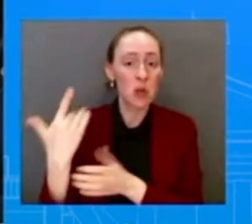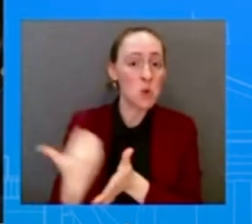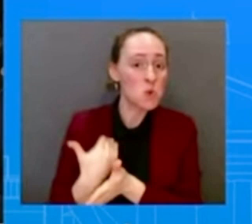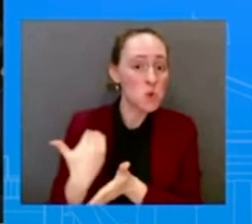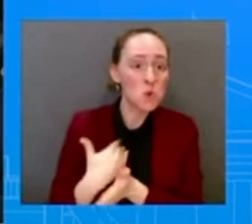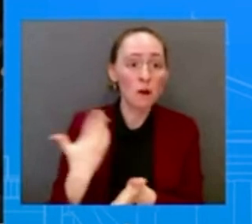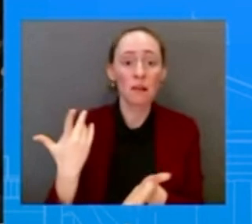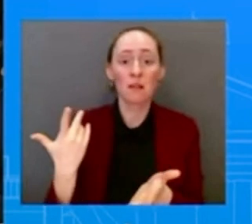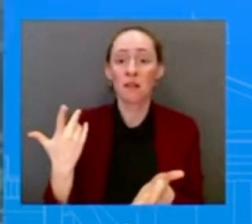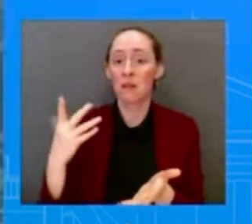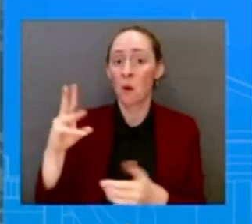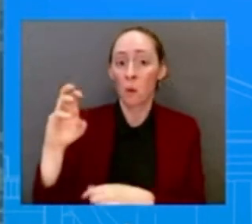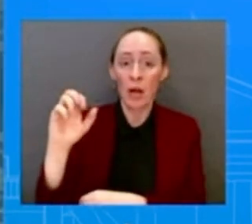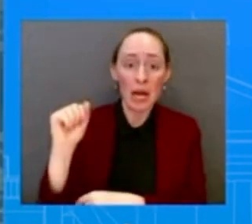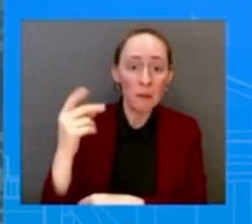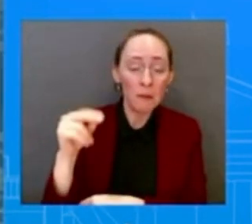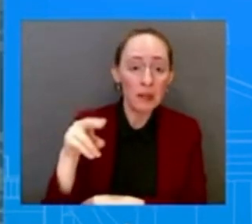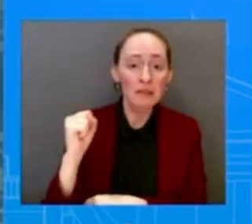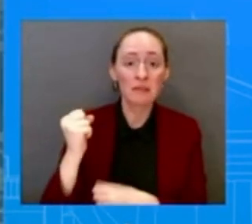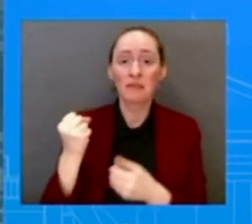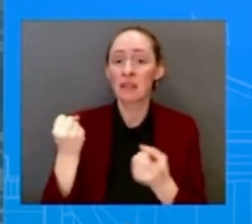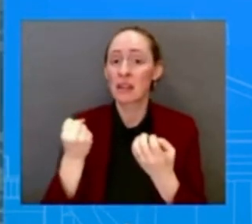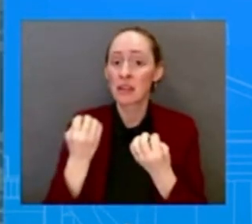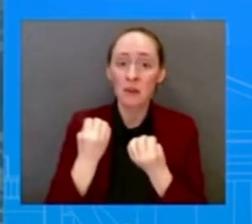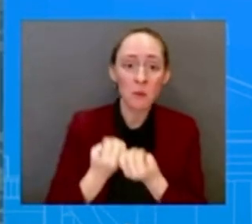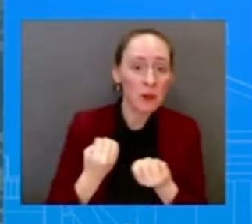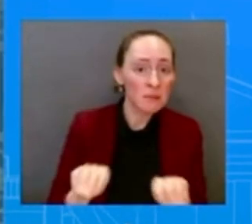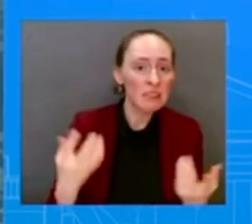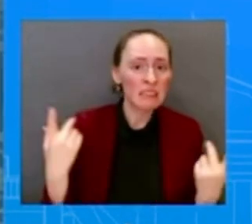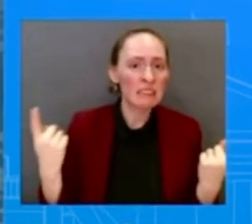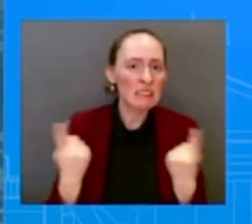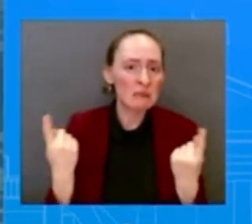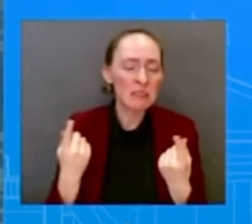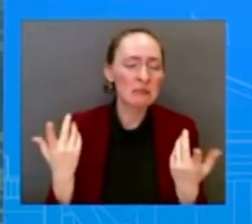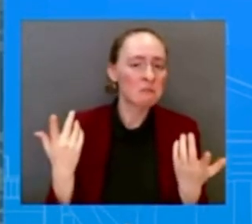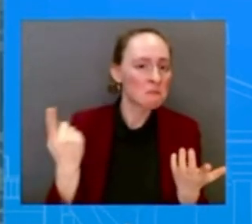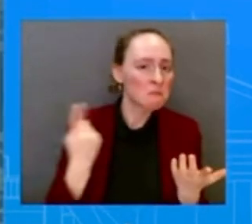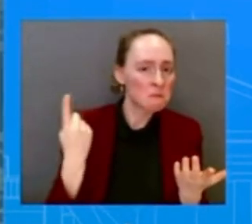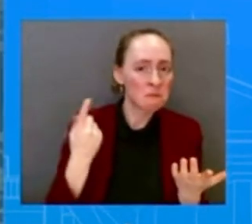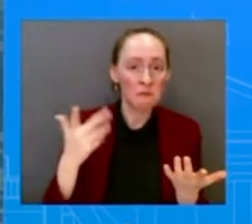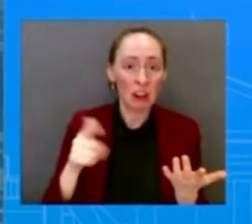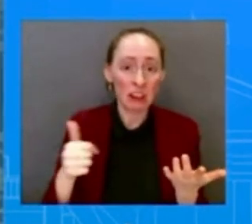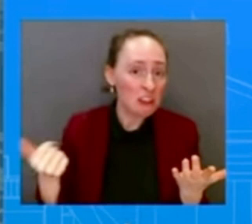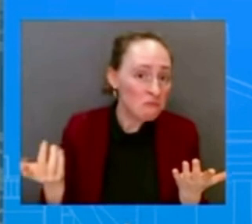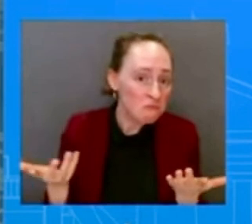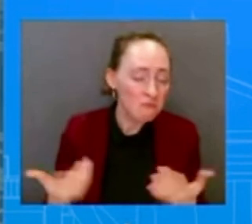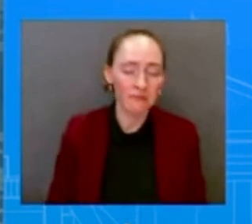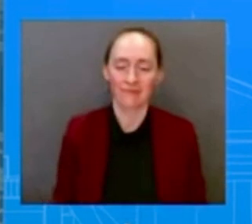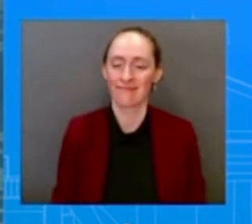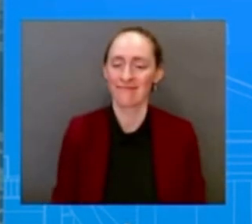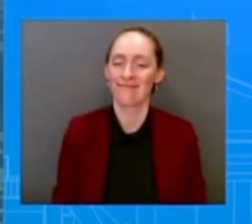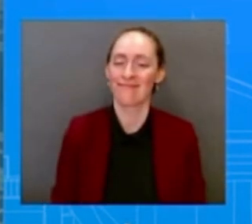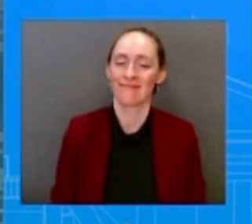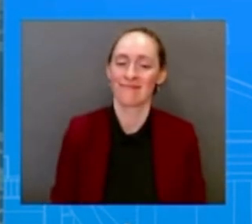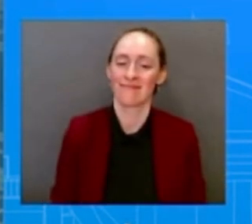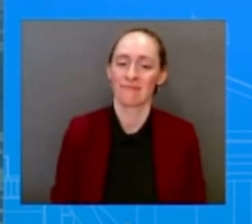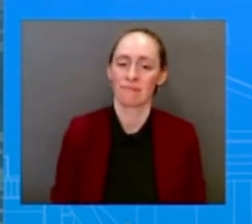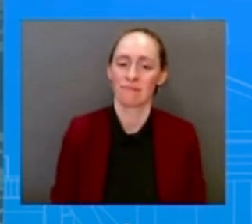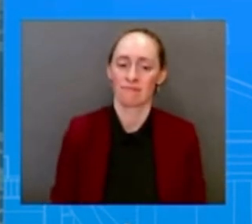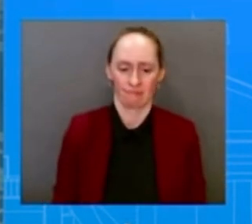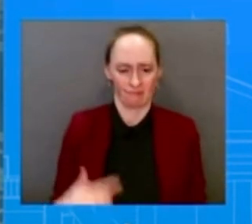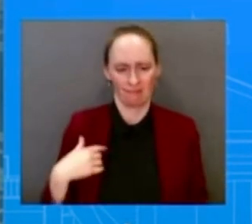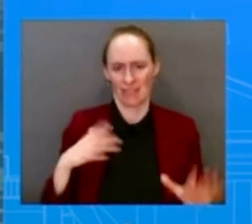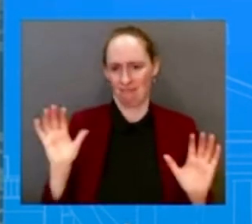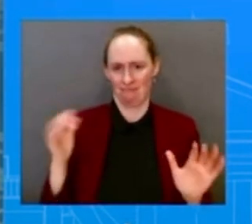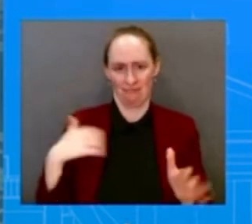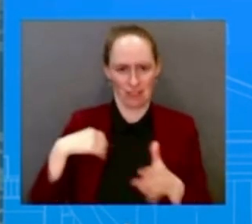alliance? I won't get ahead of the president's remarks. Certainly, I'm not going to do that. Again, the president will make it very clear that the United